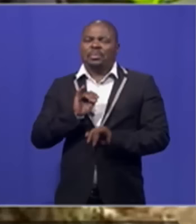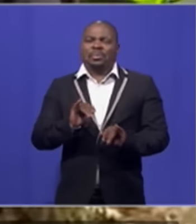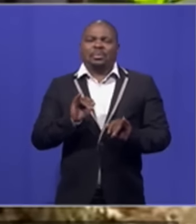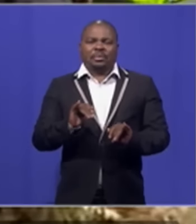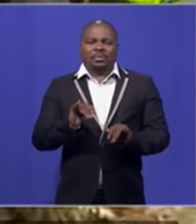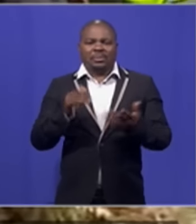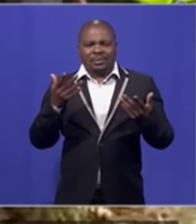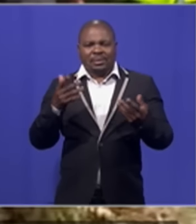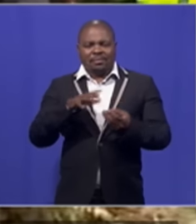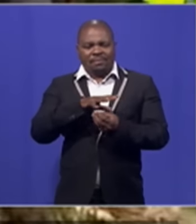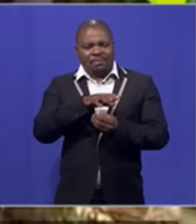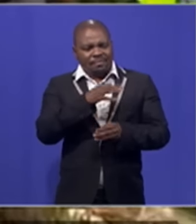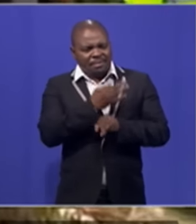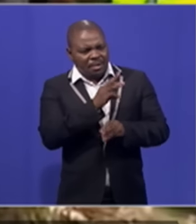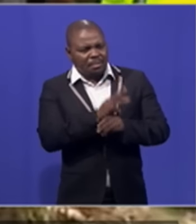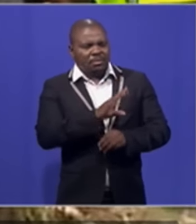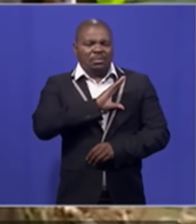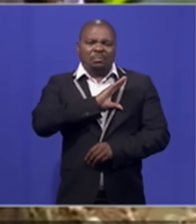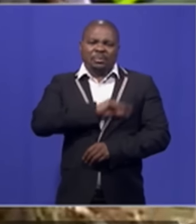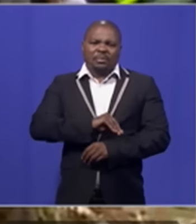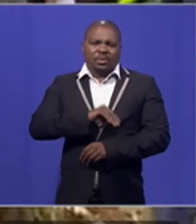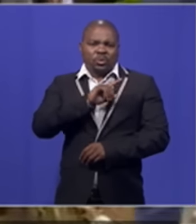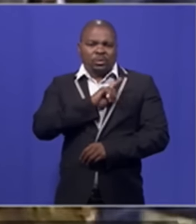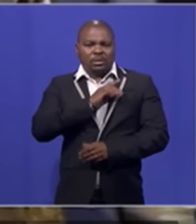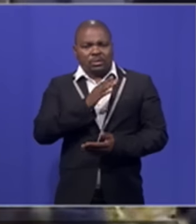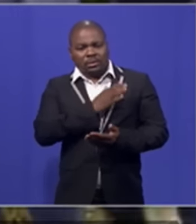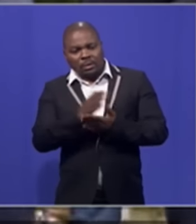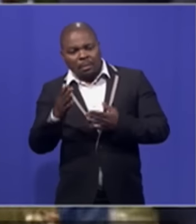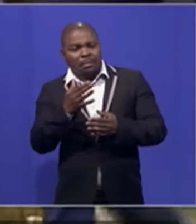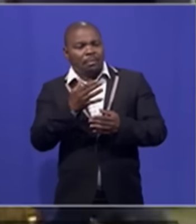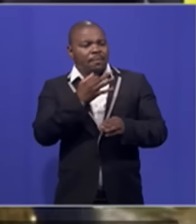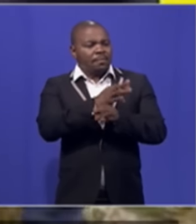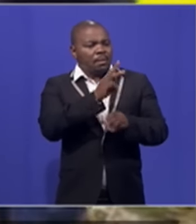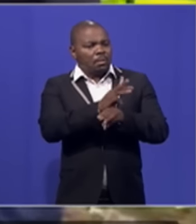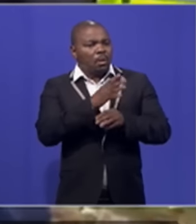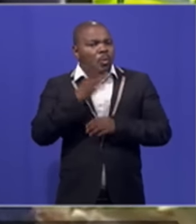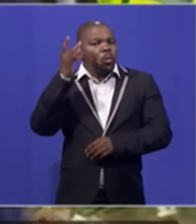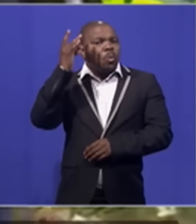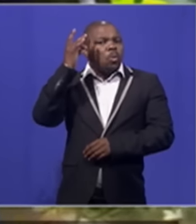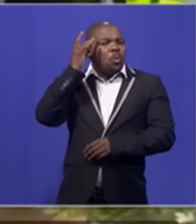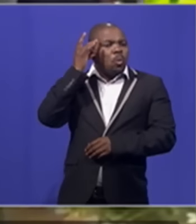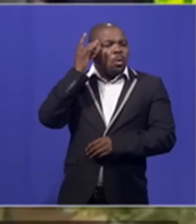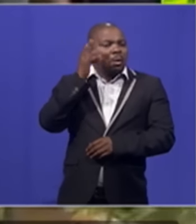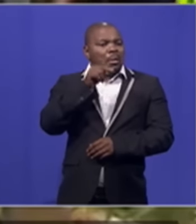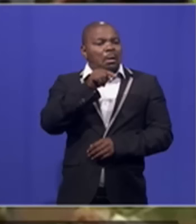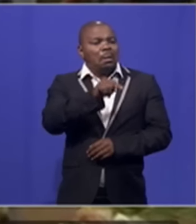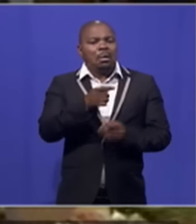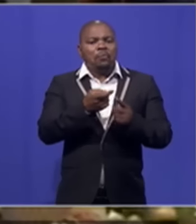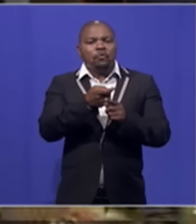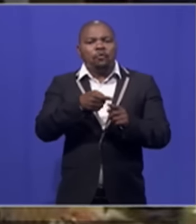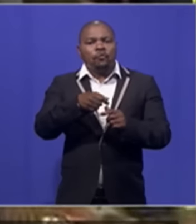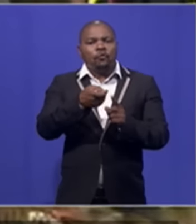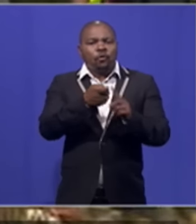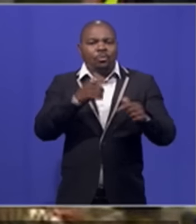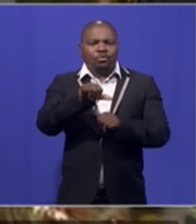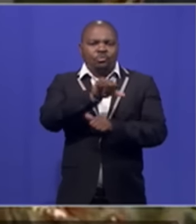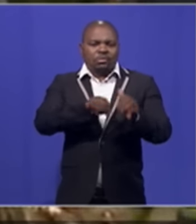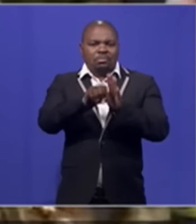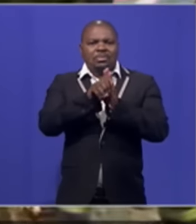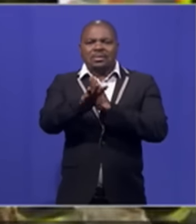e utlwisitse le bona batswadi ba bana bohloko hobane le ba bang ba batswadi ba utlwile ka taba ena hona ho tsona di social